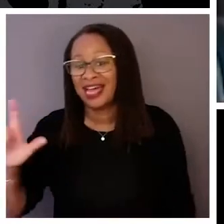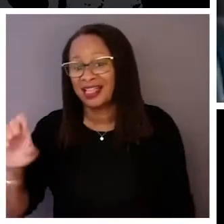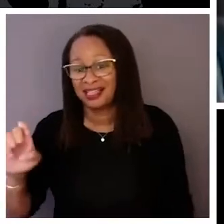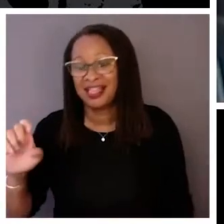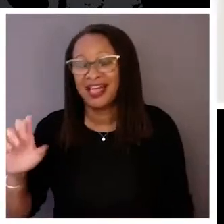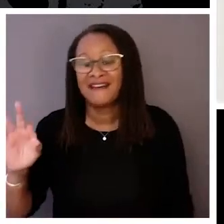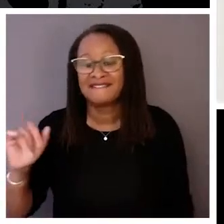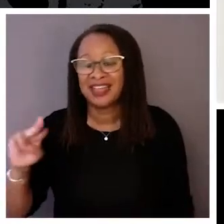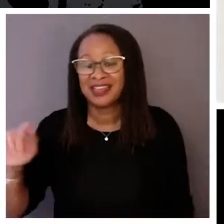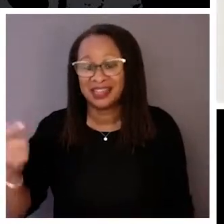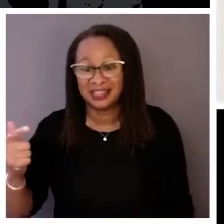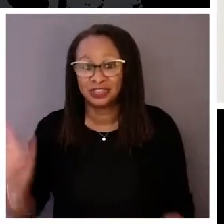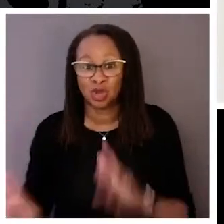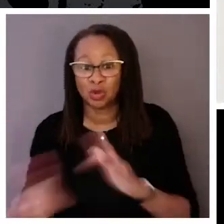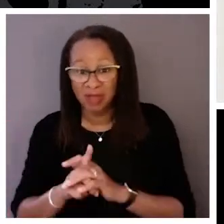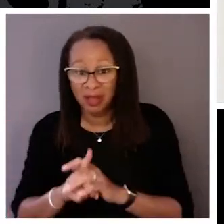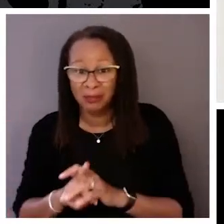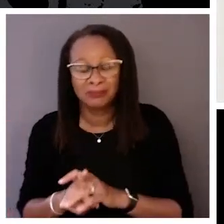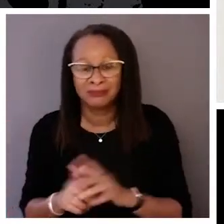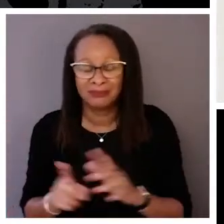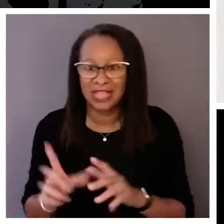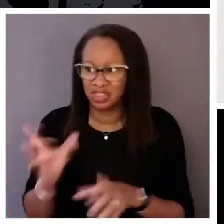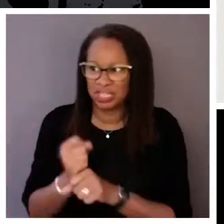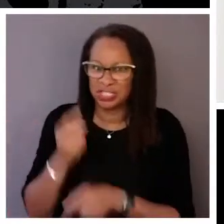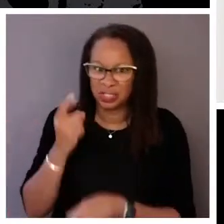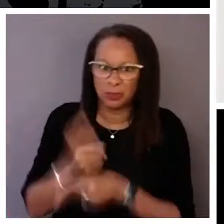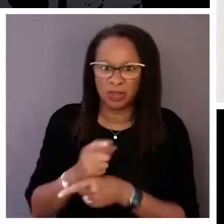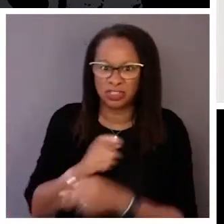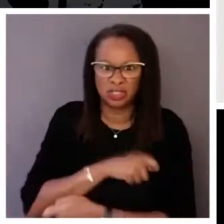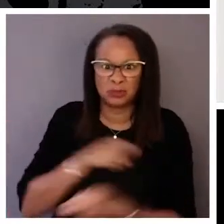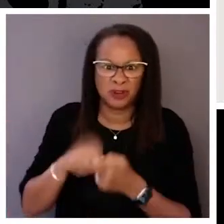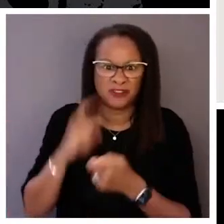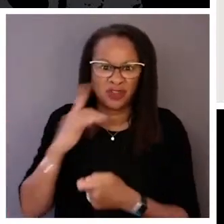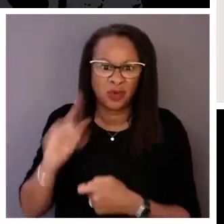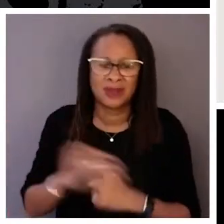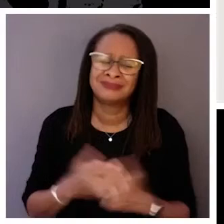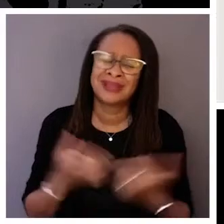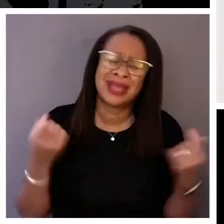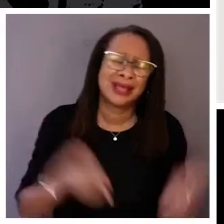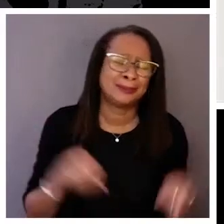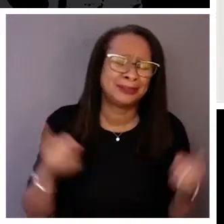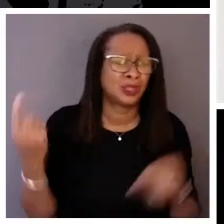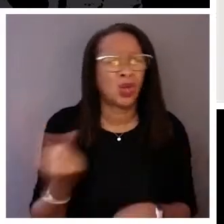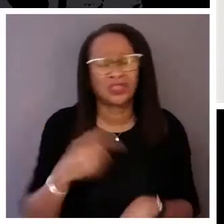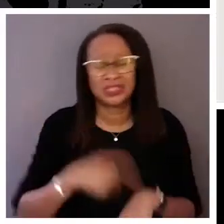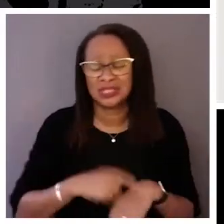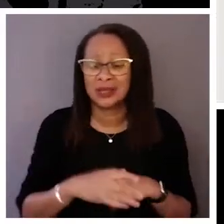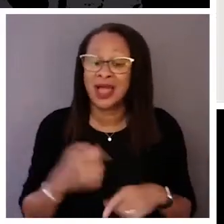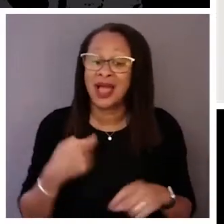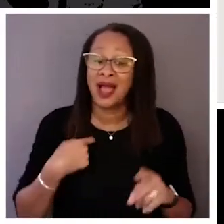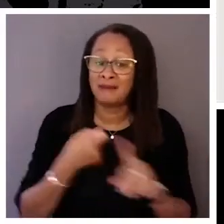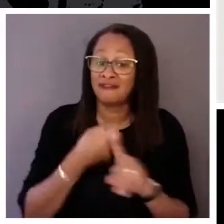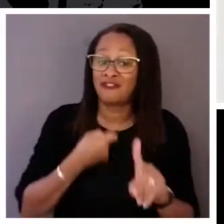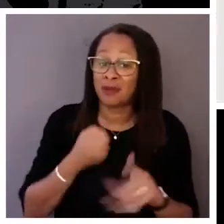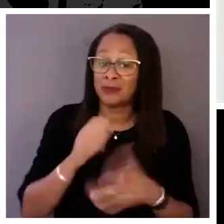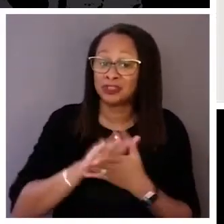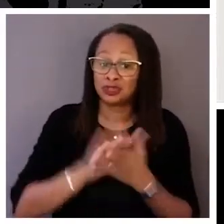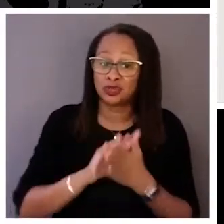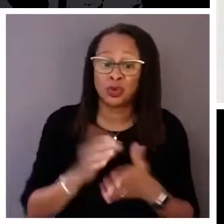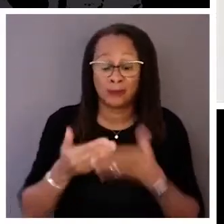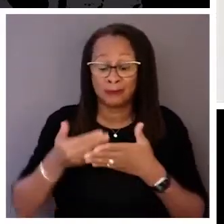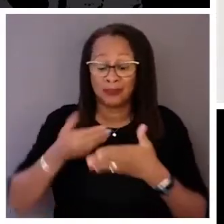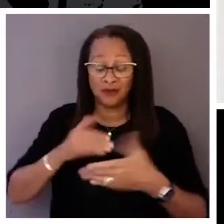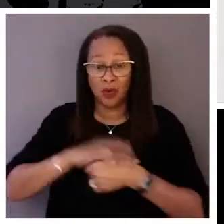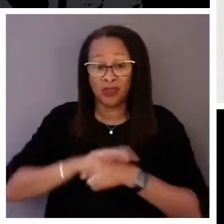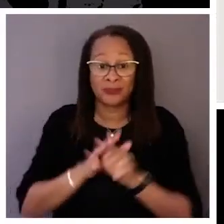part? Yeah, that happens all the time. When you're auditioning, I've come from the school of,